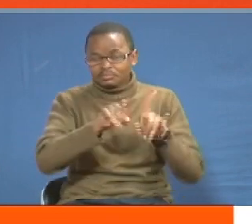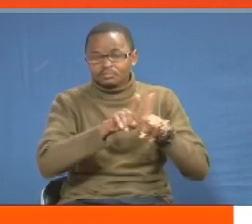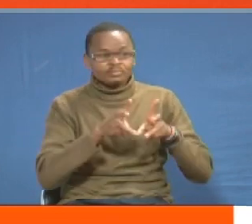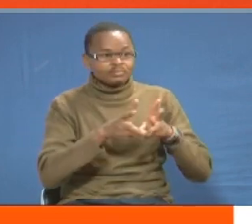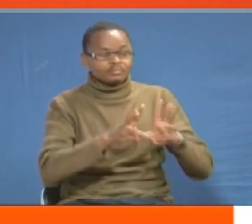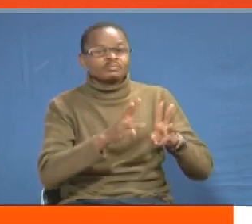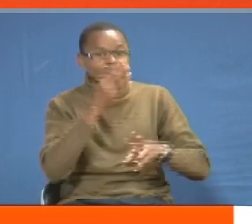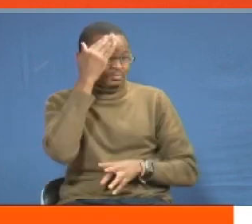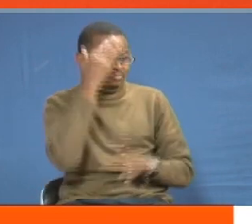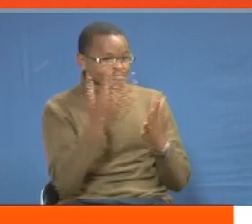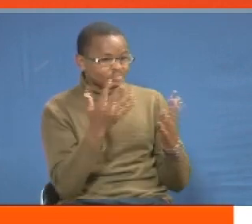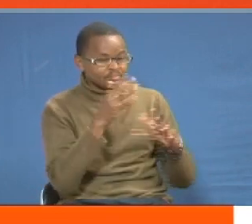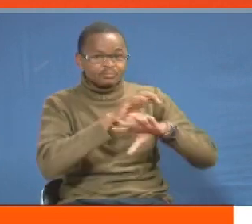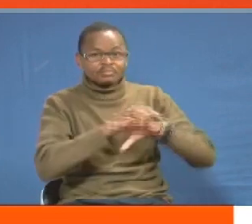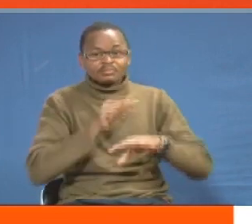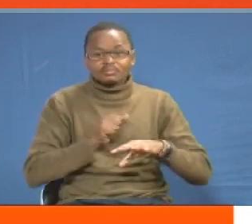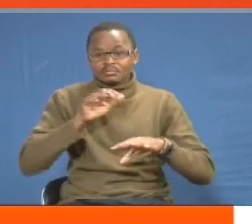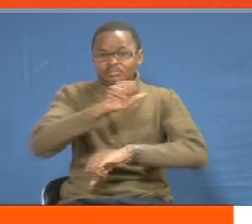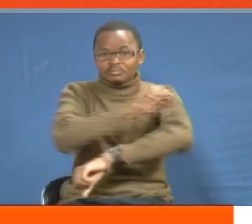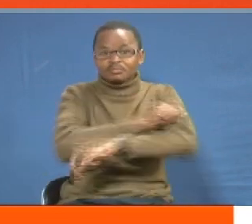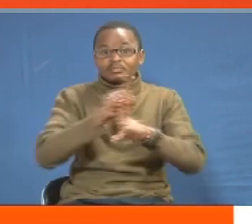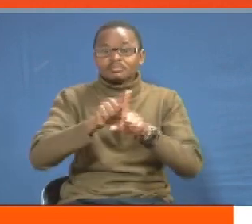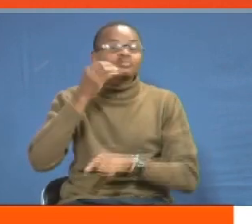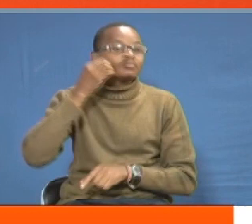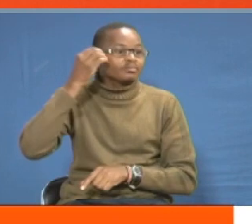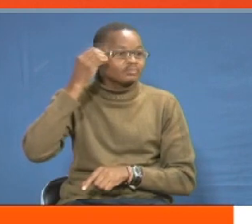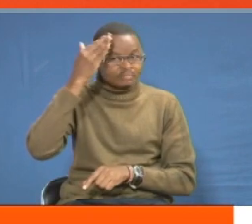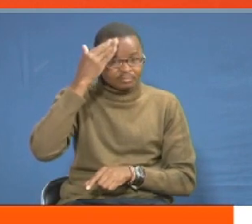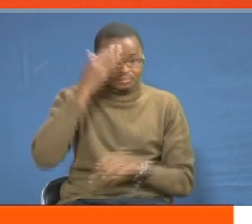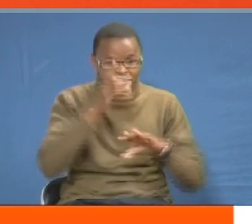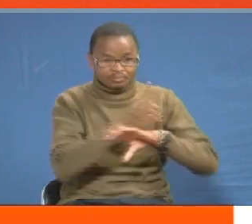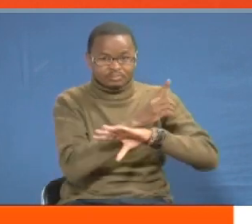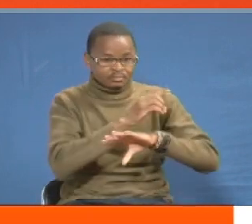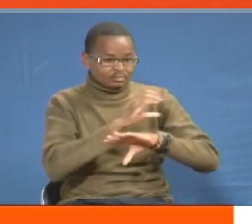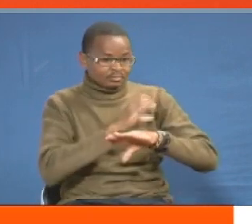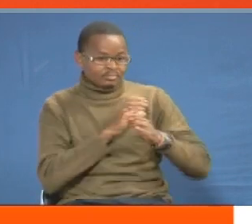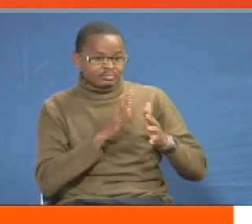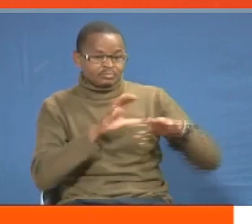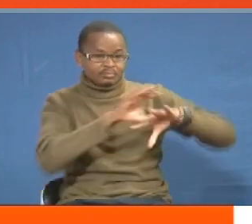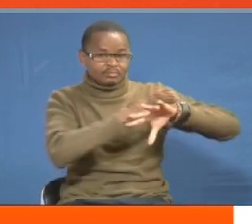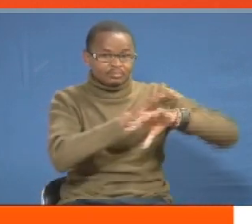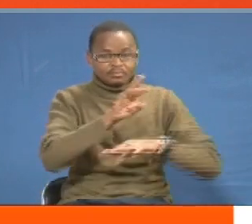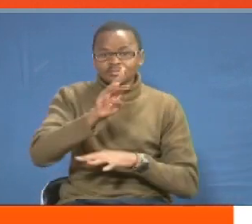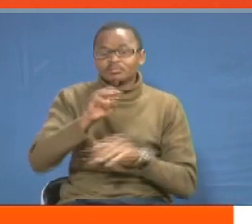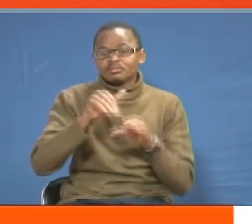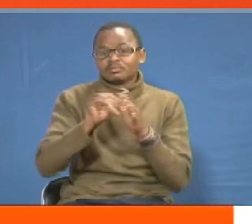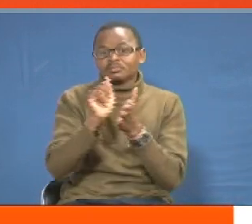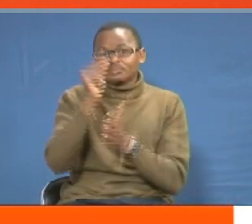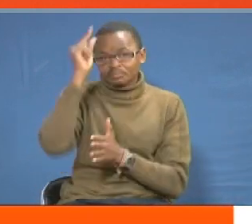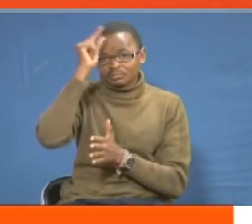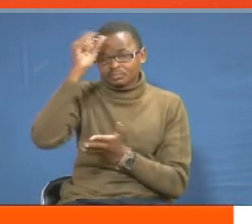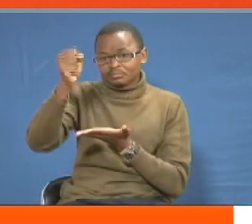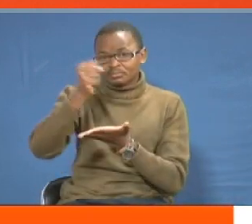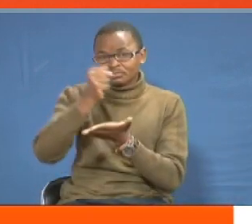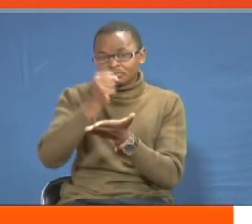that they knew where to find the girls in school and at home. They knew the duty bearers and how to reach them. in the